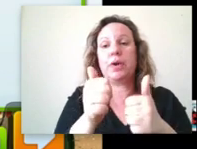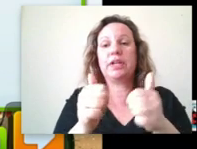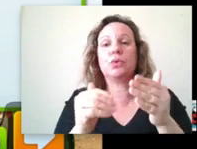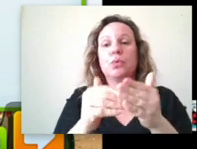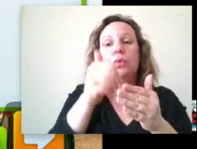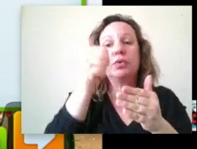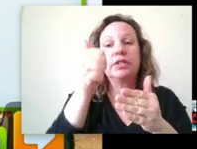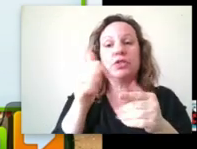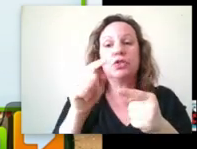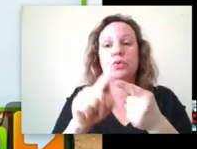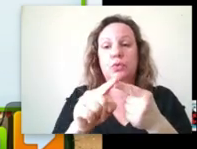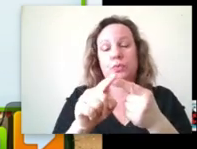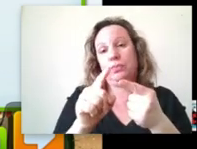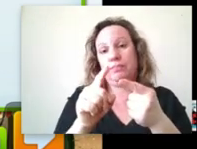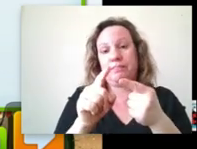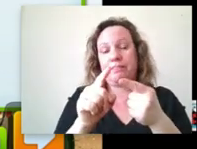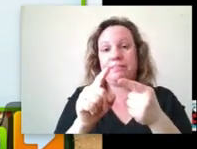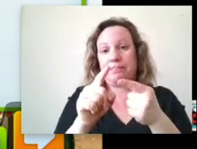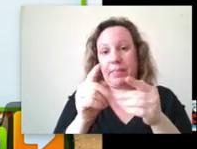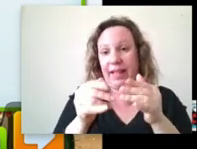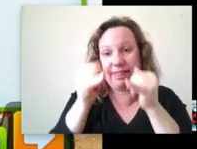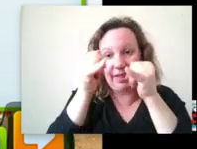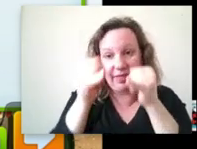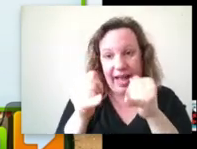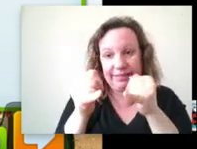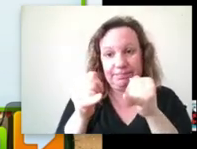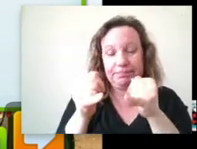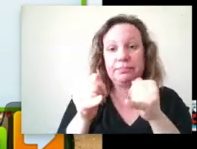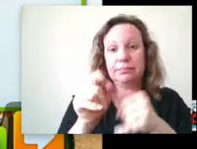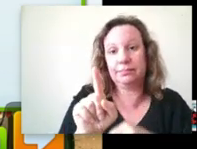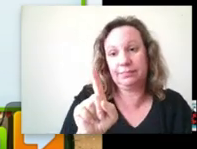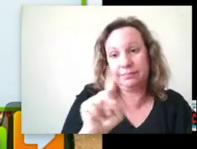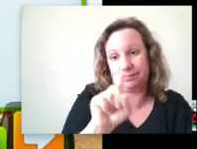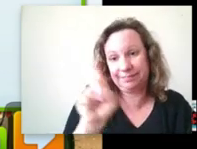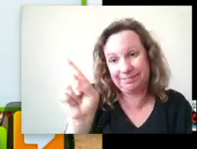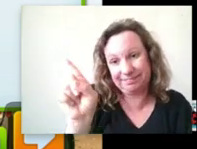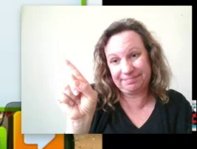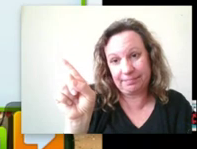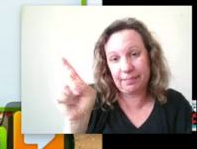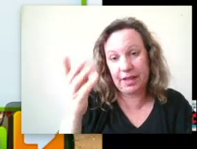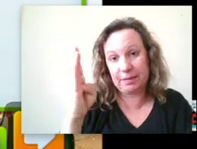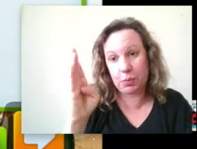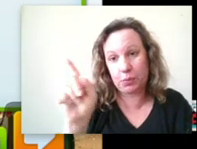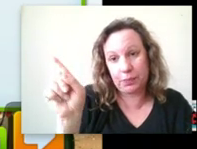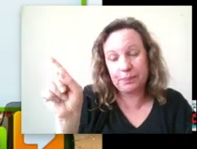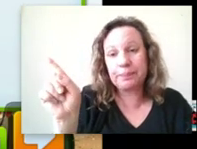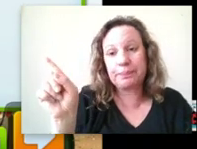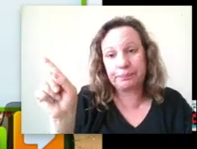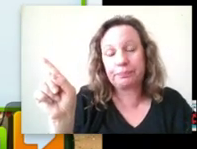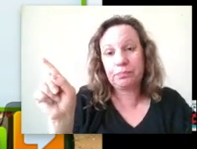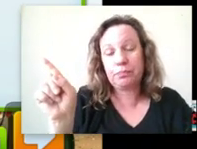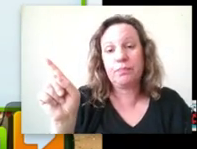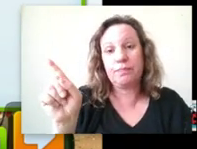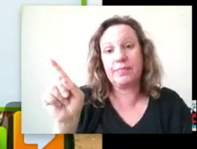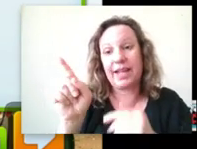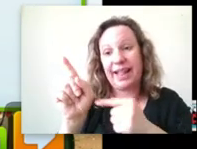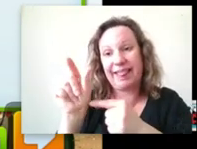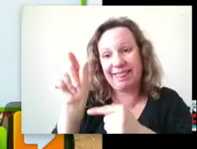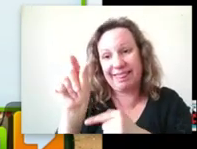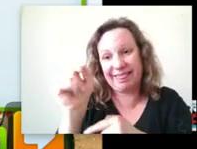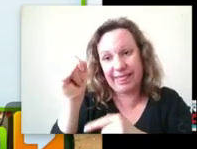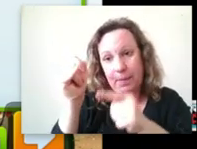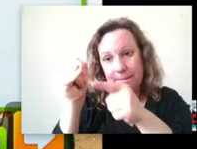leaf? This one is closer. The mark that's closer to the right end of the leaf